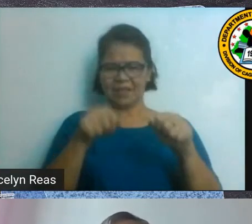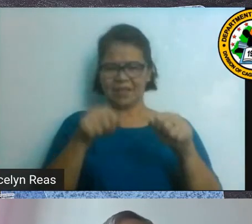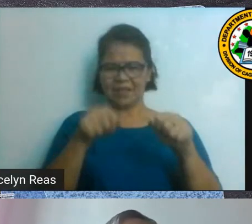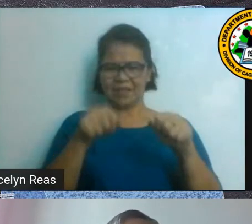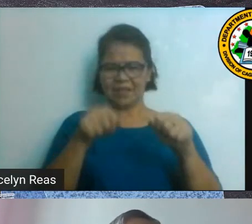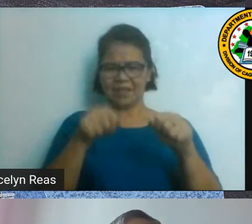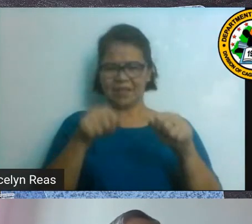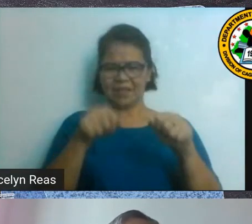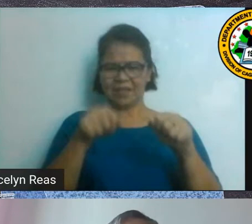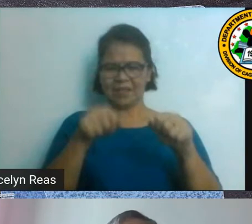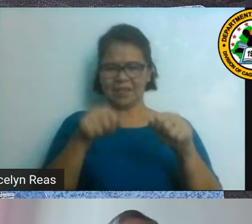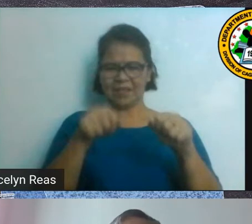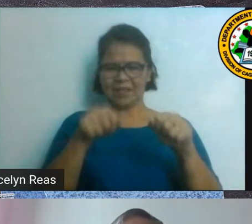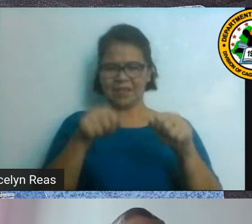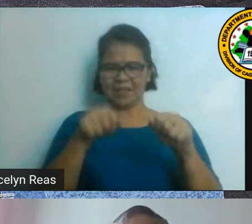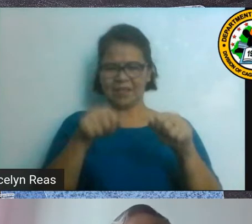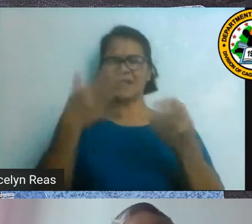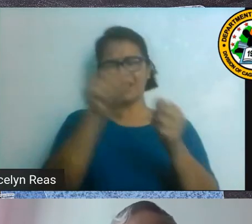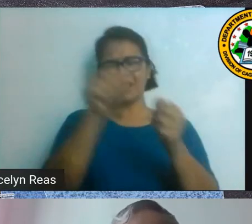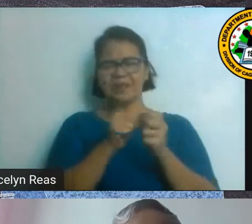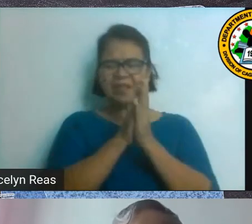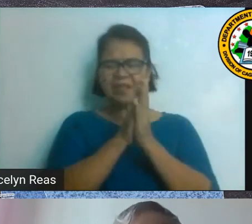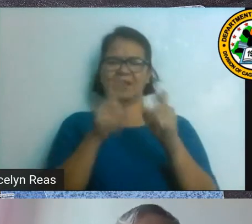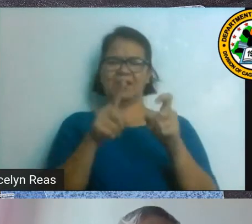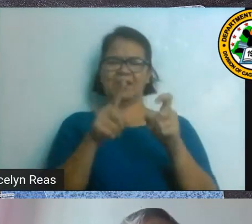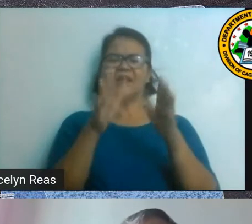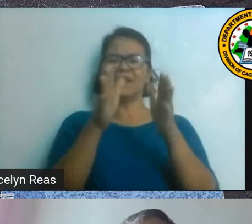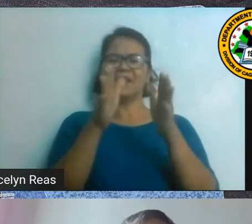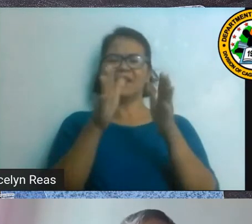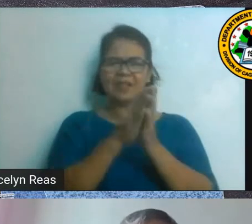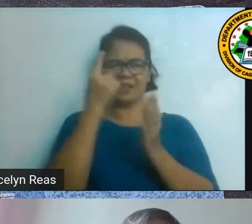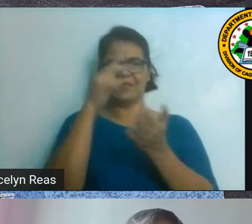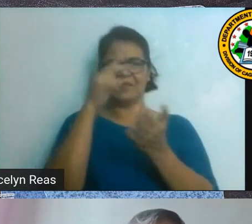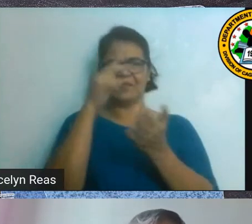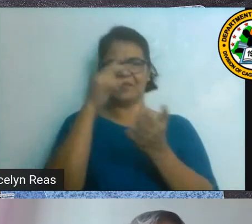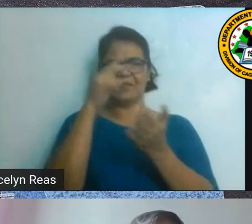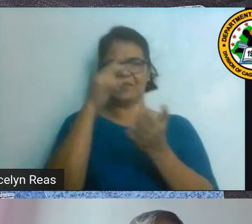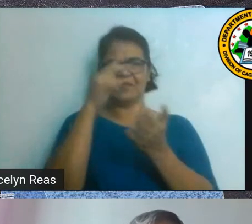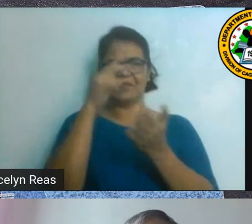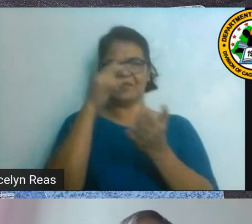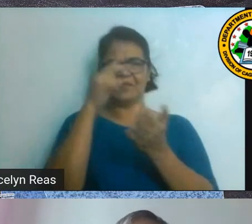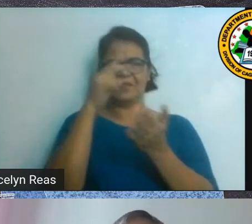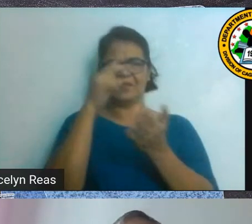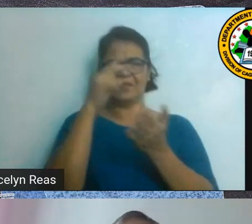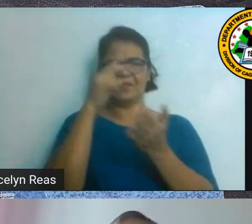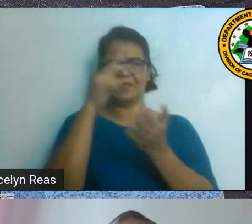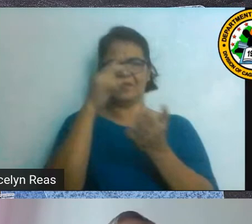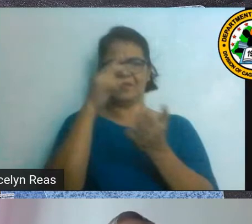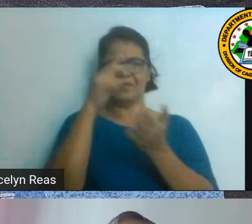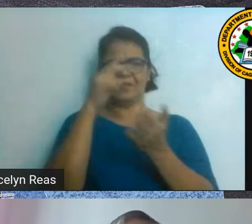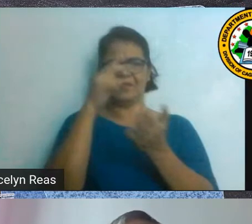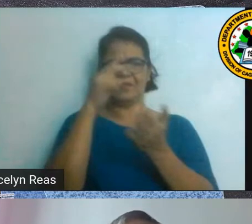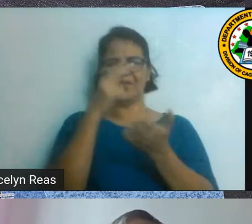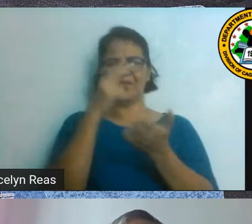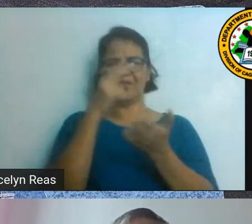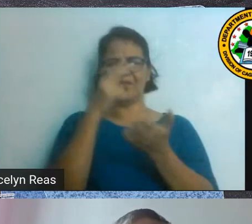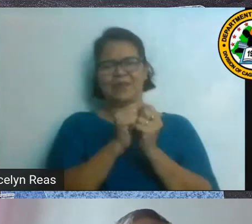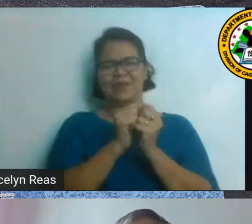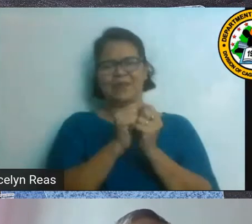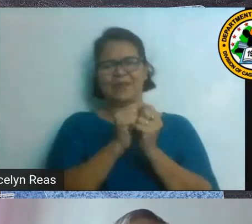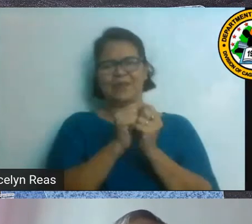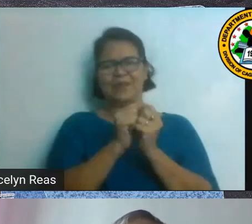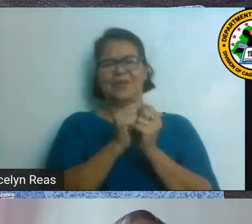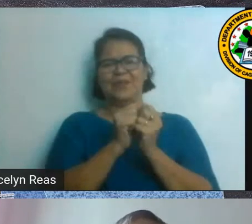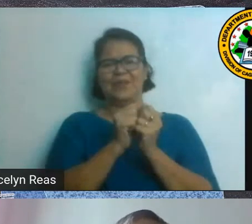sa iyo, Mary, yung PowerPoint. So bahala ka nang mamudmod para hindi na ako mag-i-email sa mga participants. But what I'm